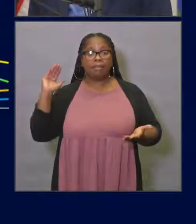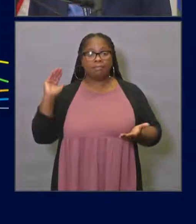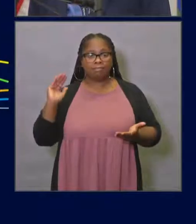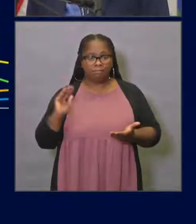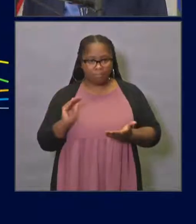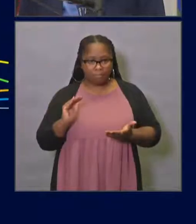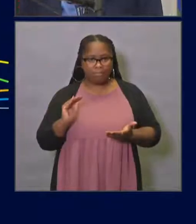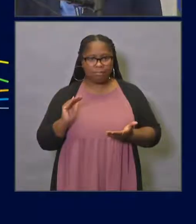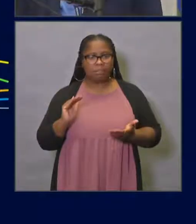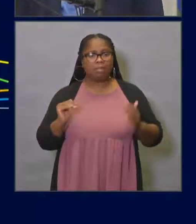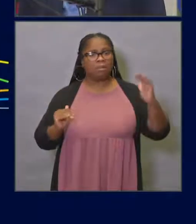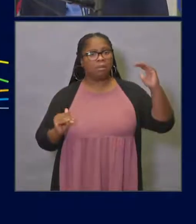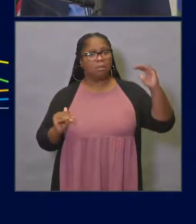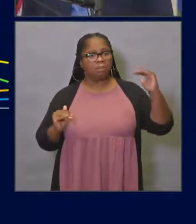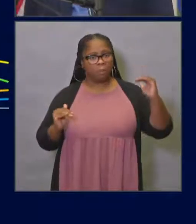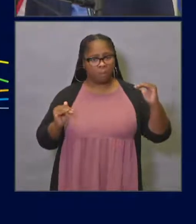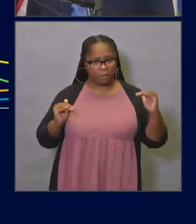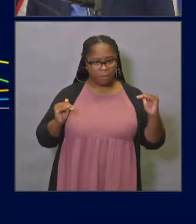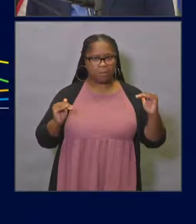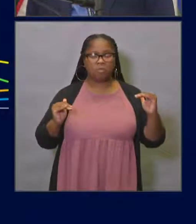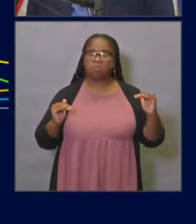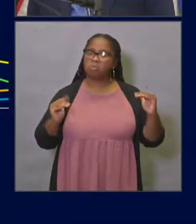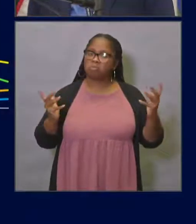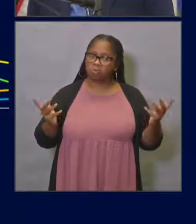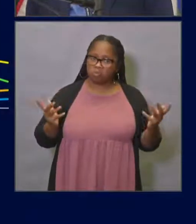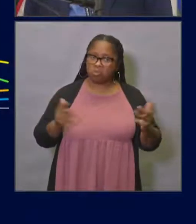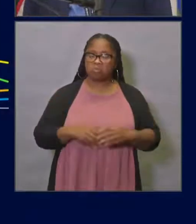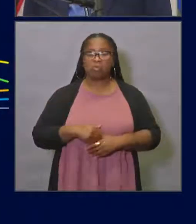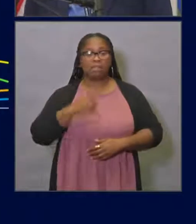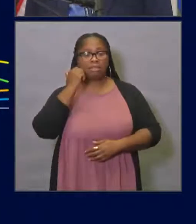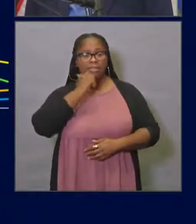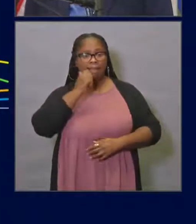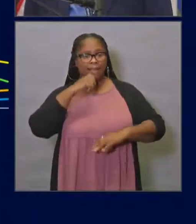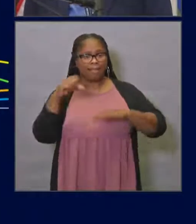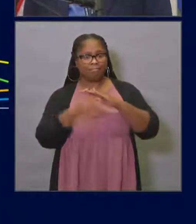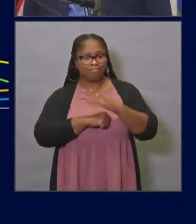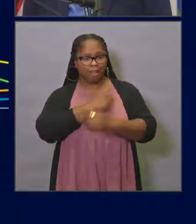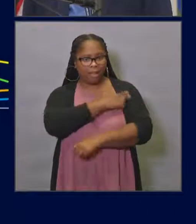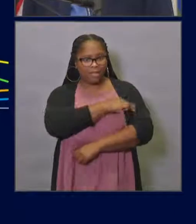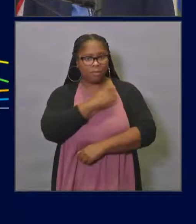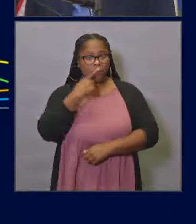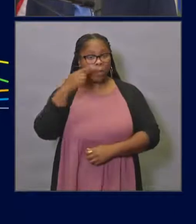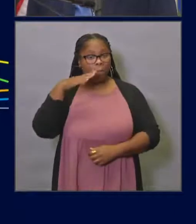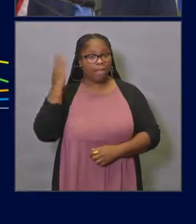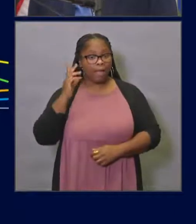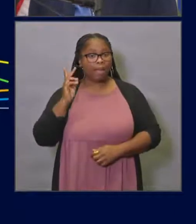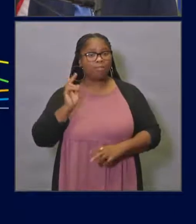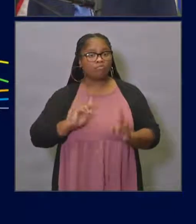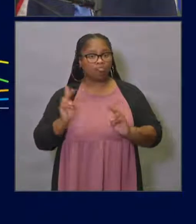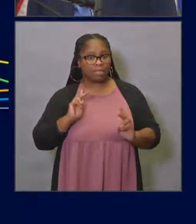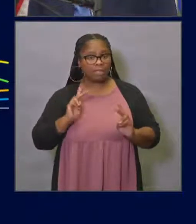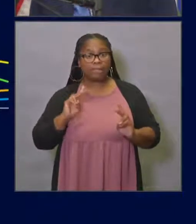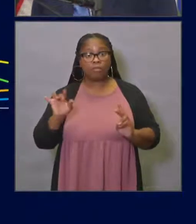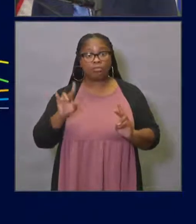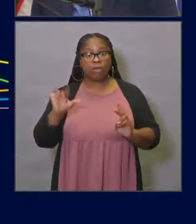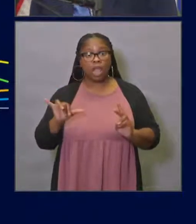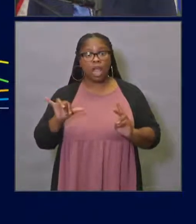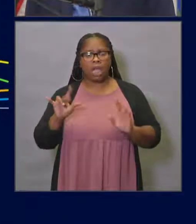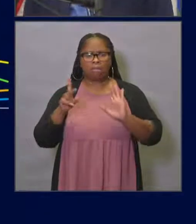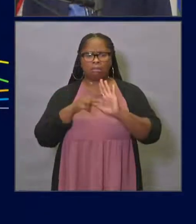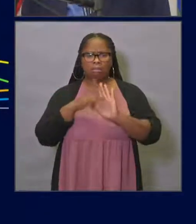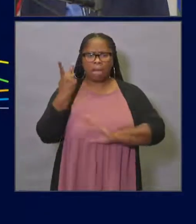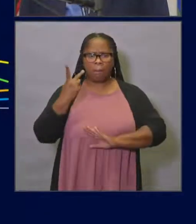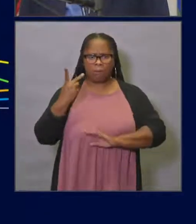a slight closing of the gap. The daily hospitalization rate among black residents in July was double that for